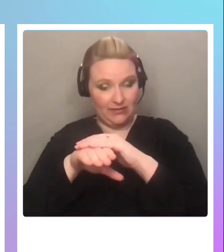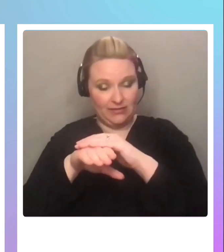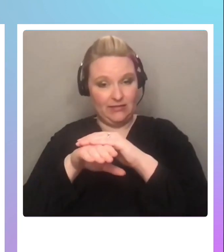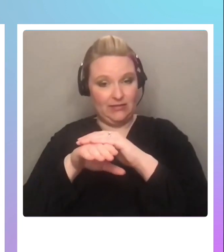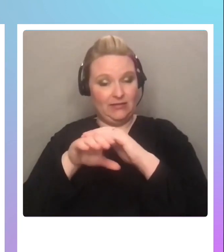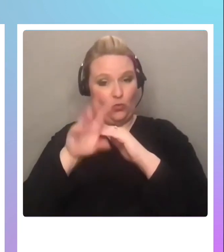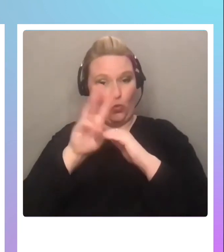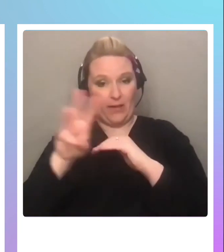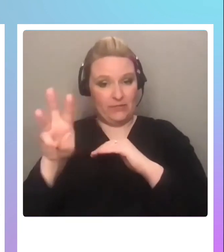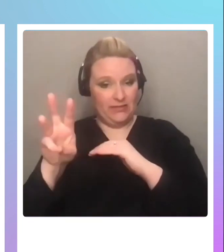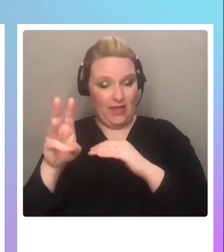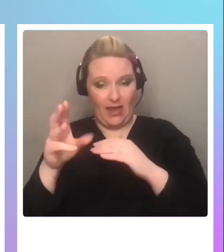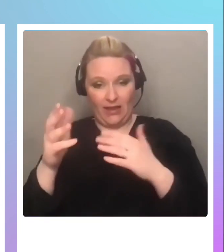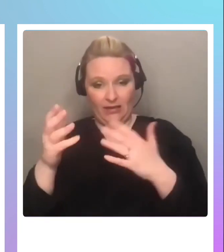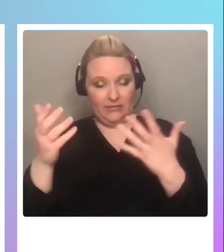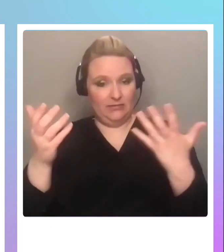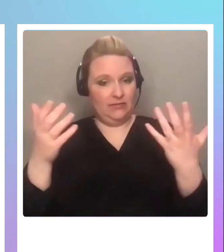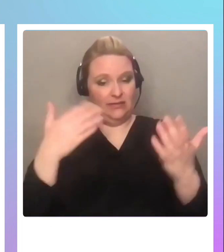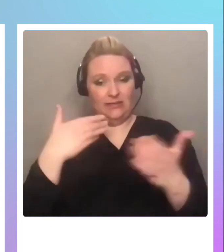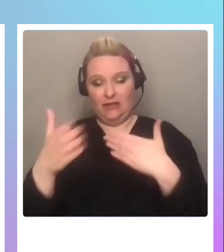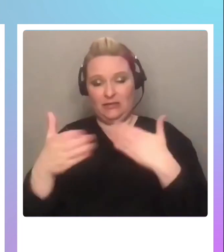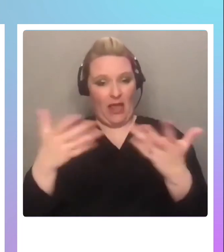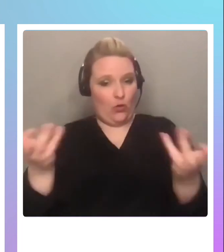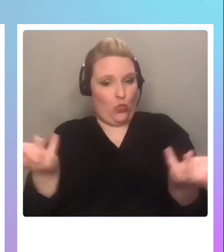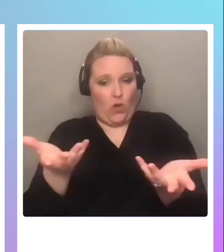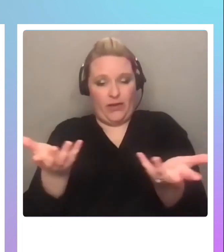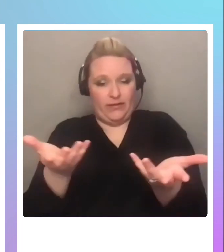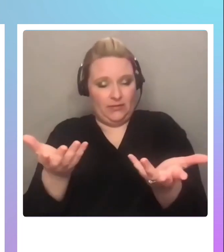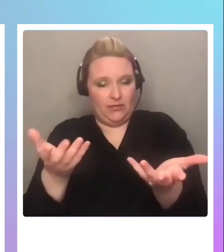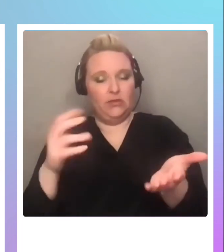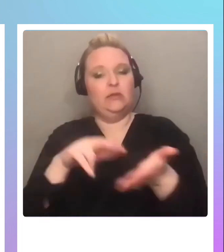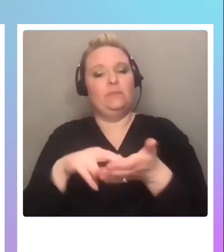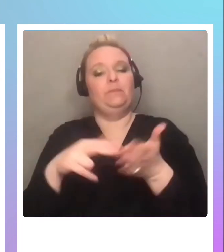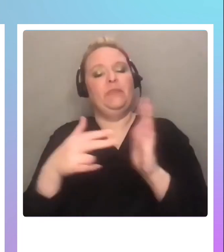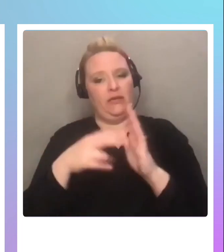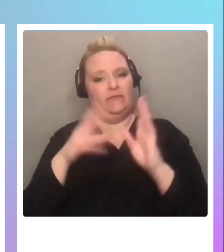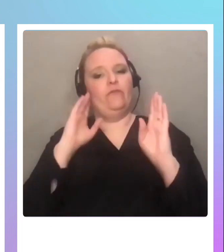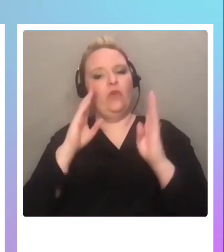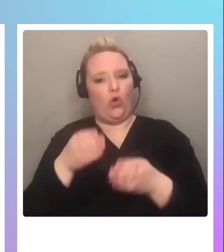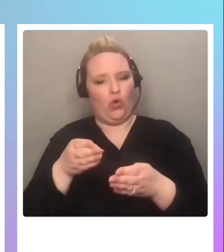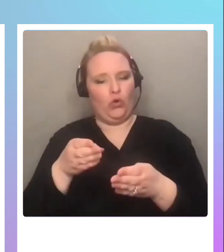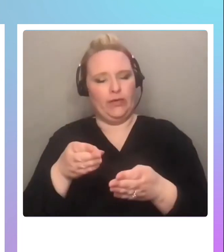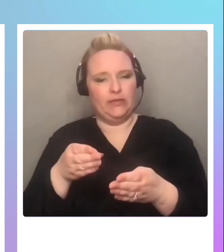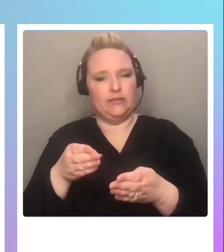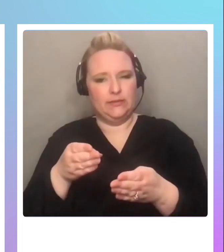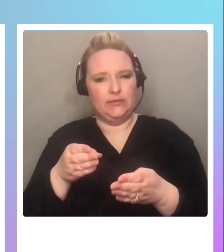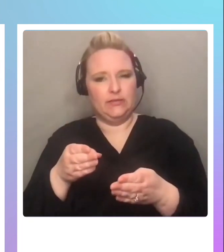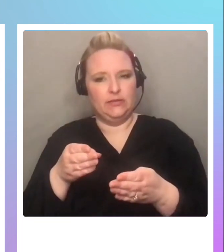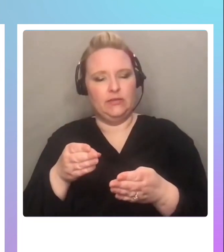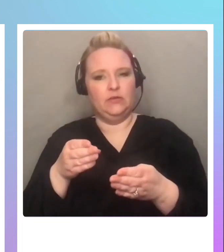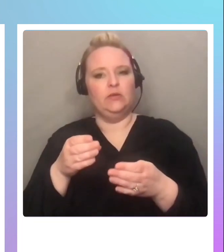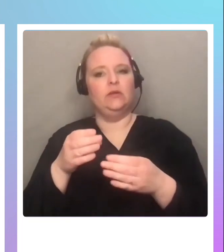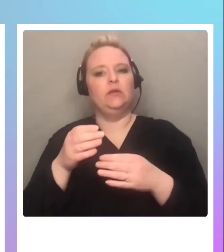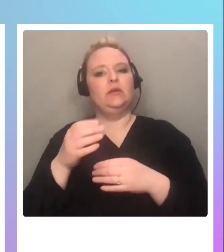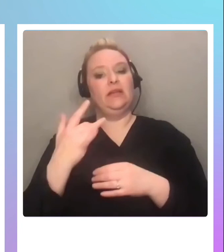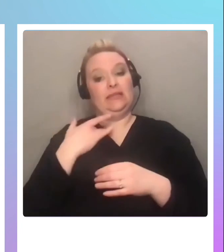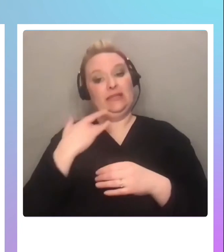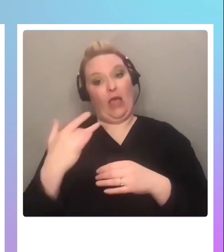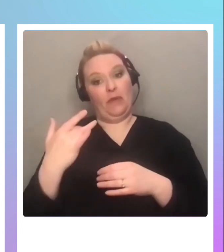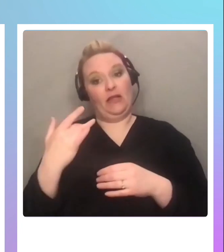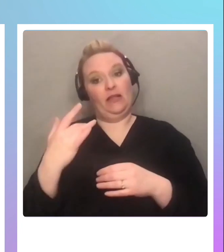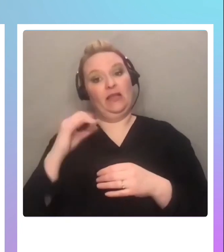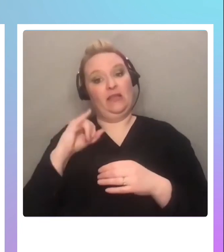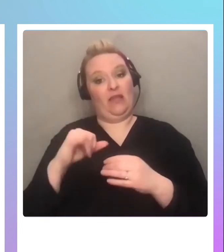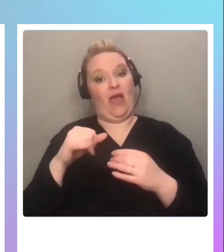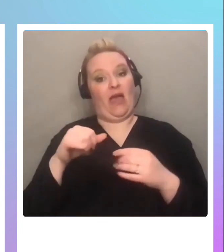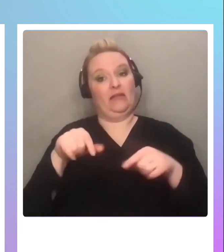your site, no matter what it is, then you focus on that. That does, and usually that falls in line